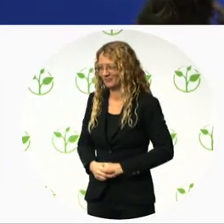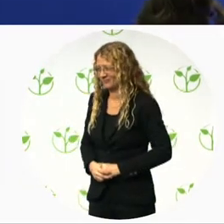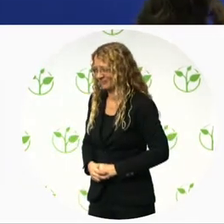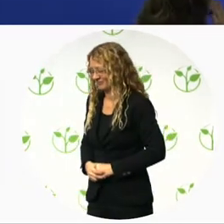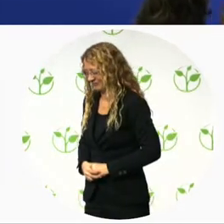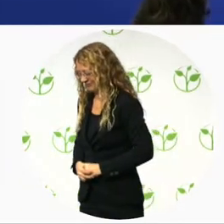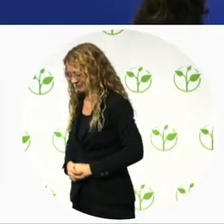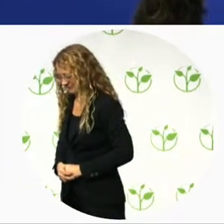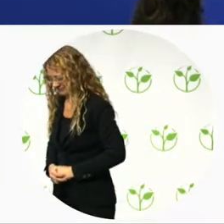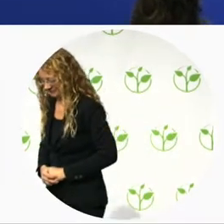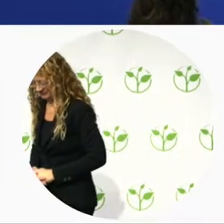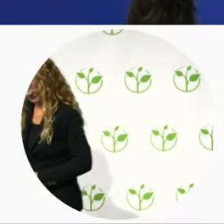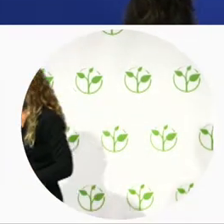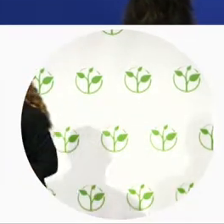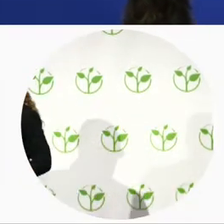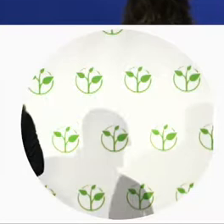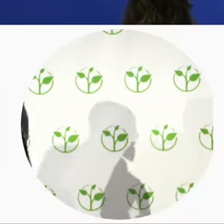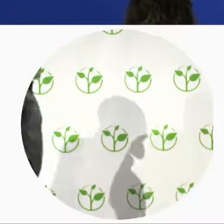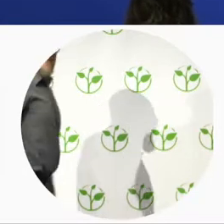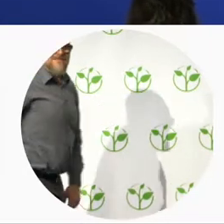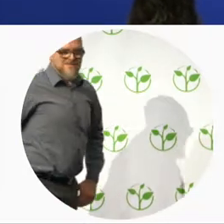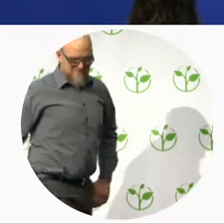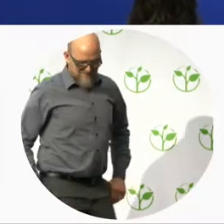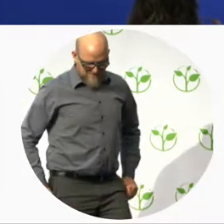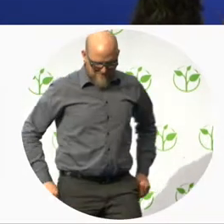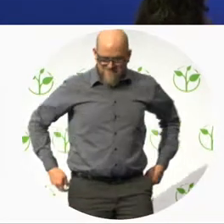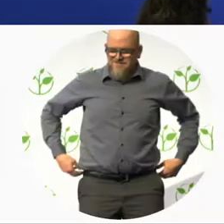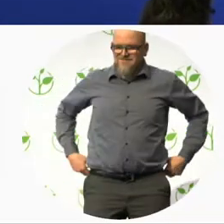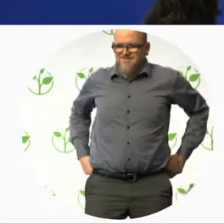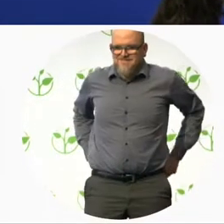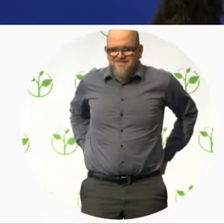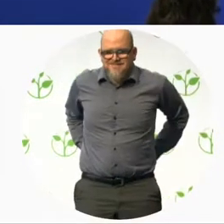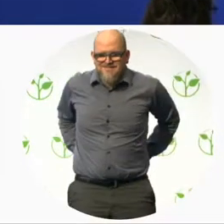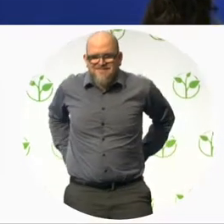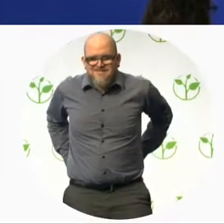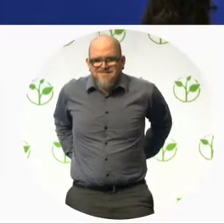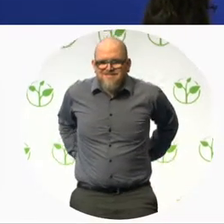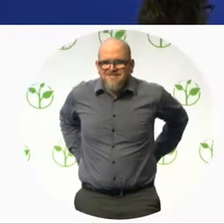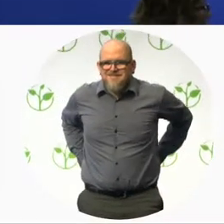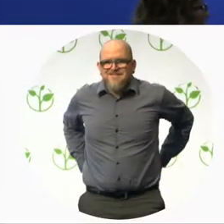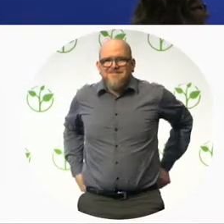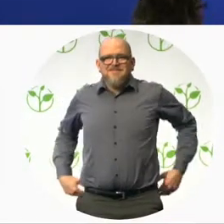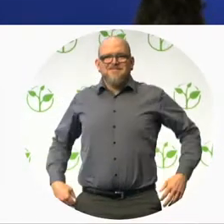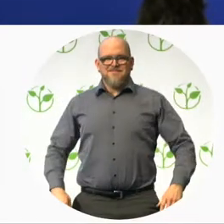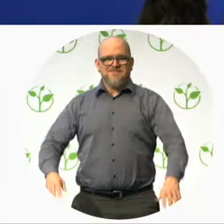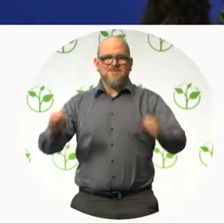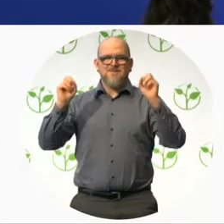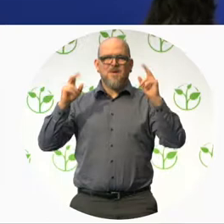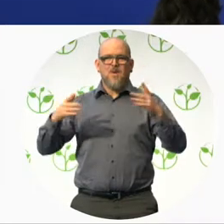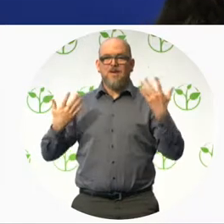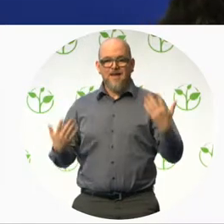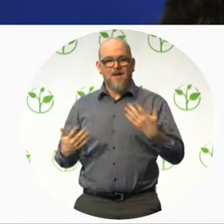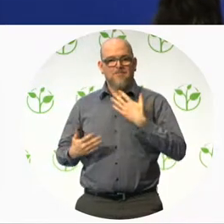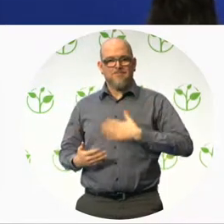but I'm sure there are some questions. So would anybody like to ask our first four speakers any questions?